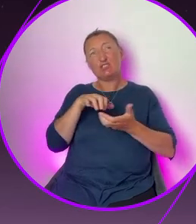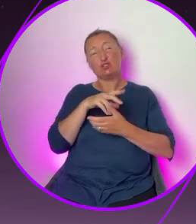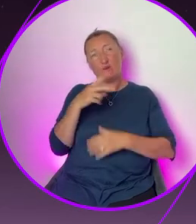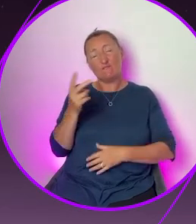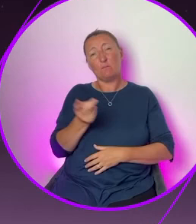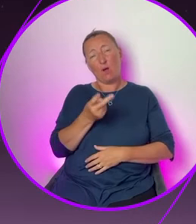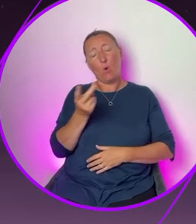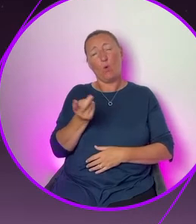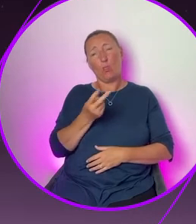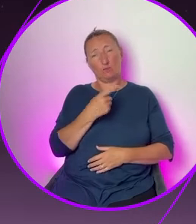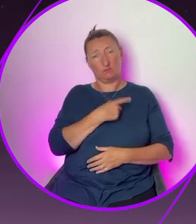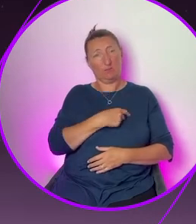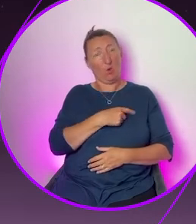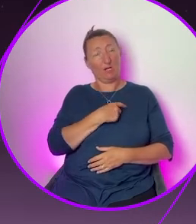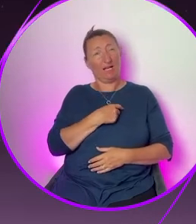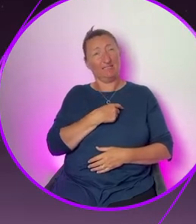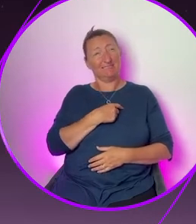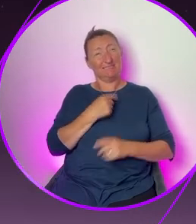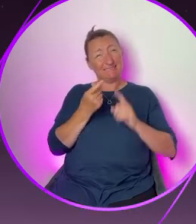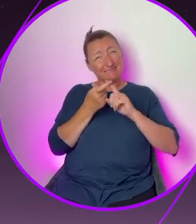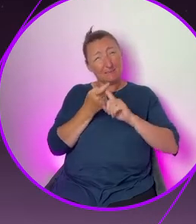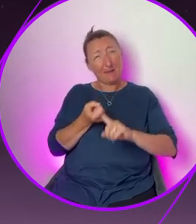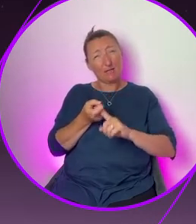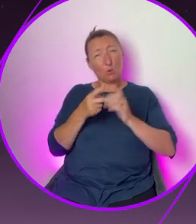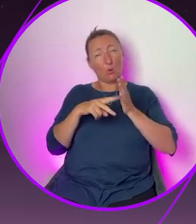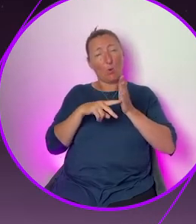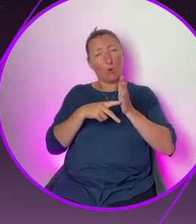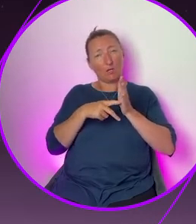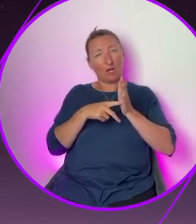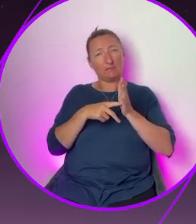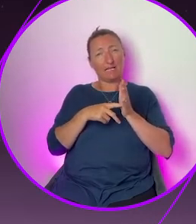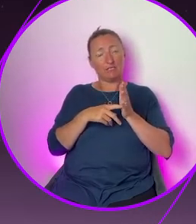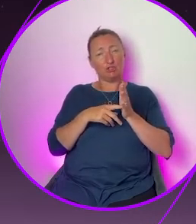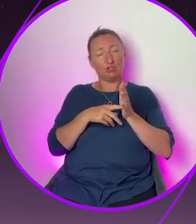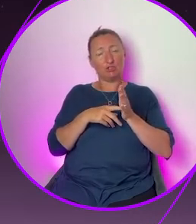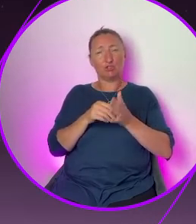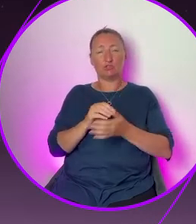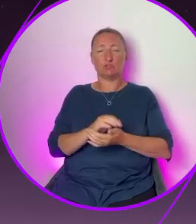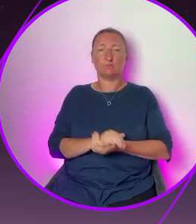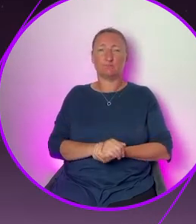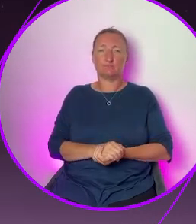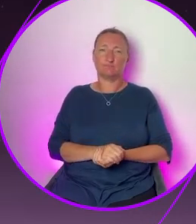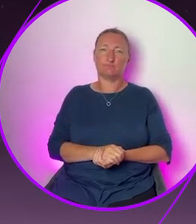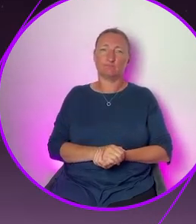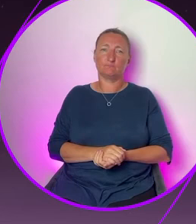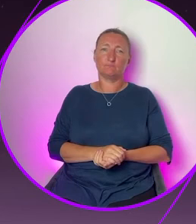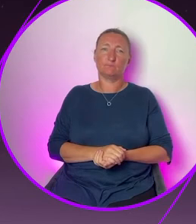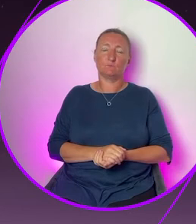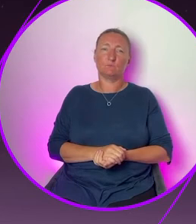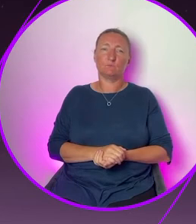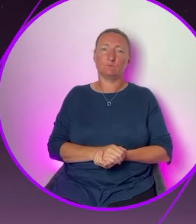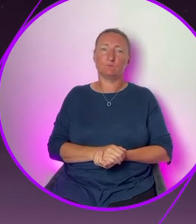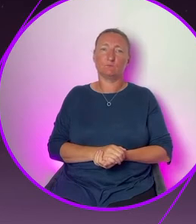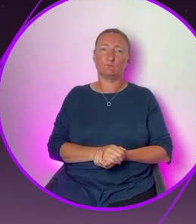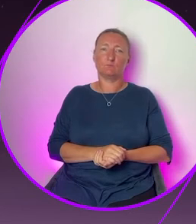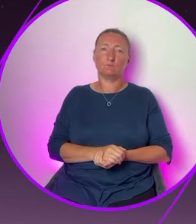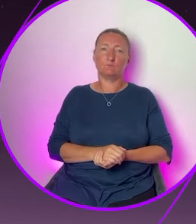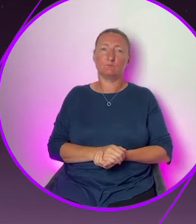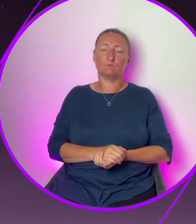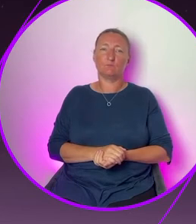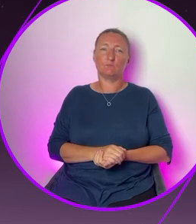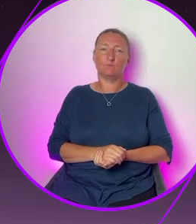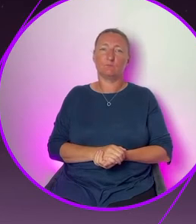it really depends what organisations and sort of what we're talking about here. I guess, you know, maybe we do